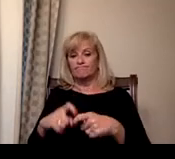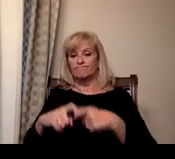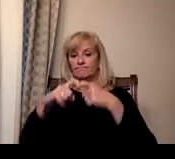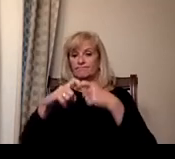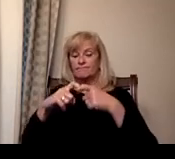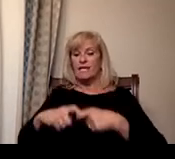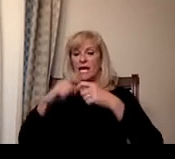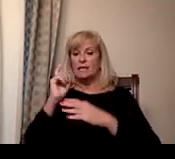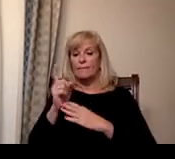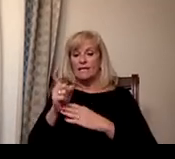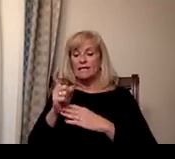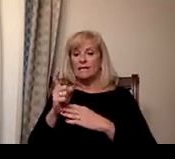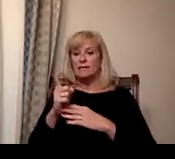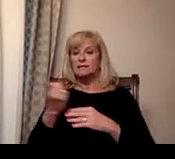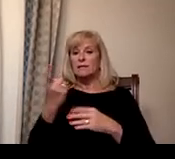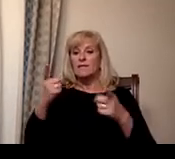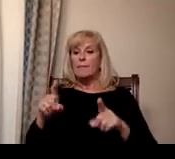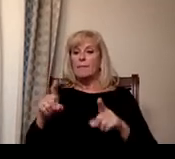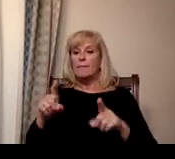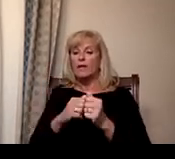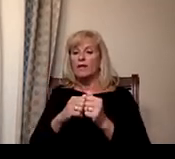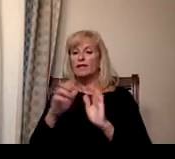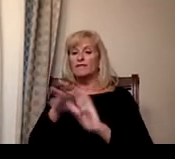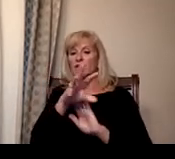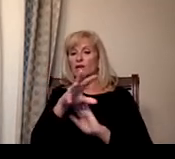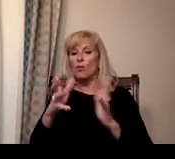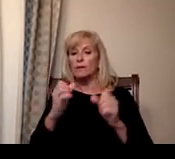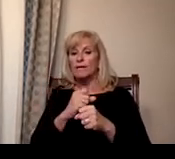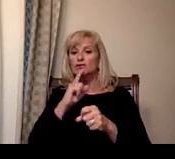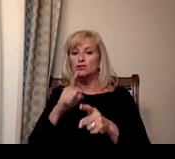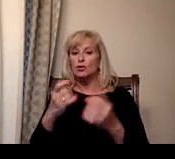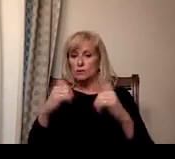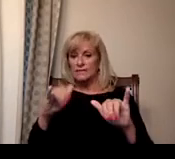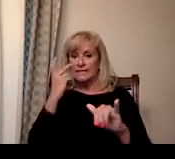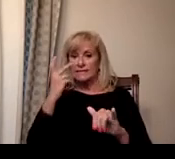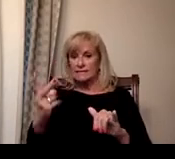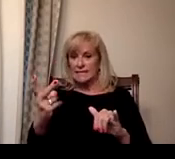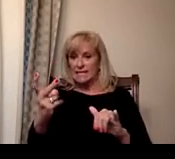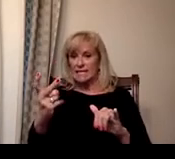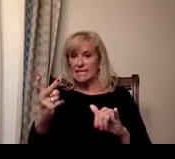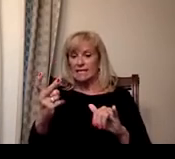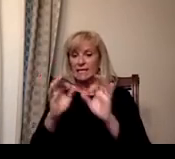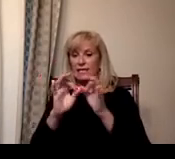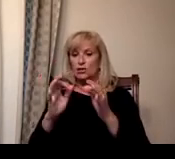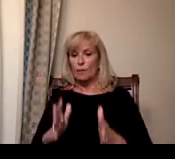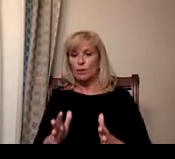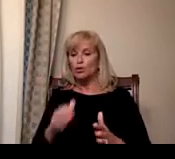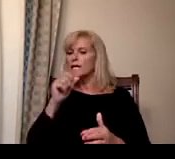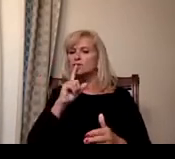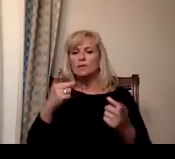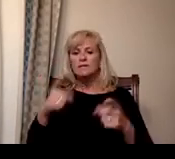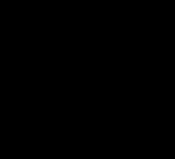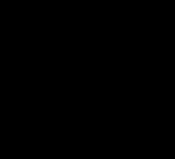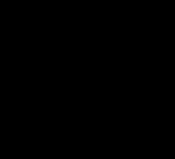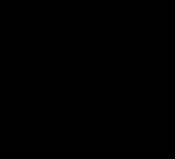Hang on 1 minute, something happened to our video. Gonna make sure we're on here. Not sure what's happening.